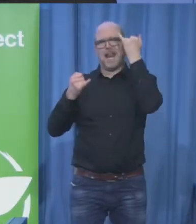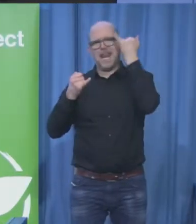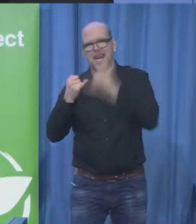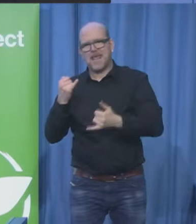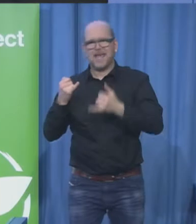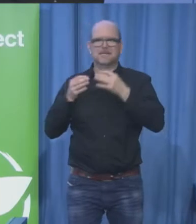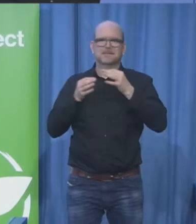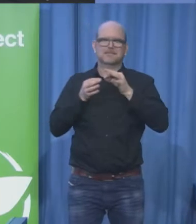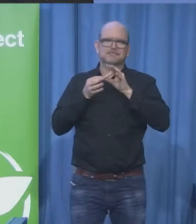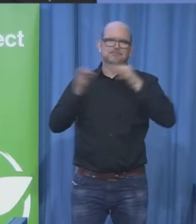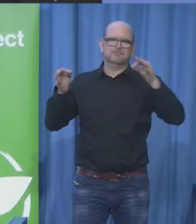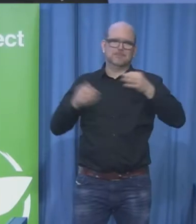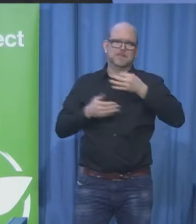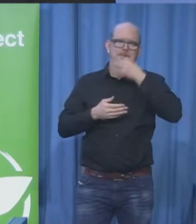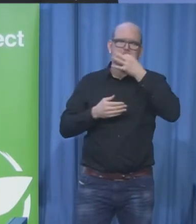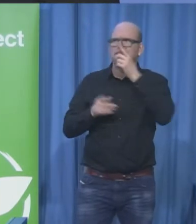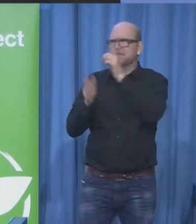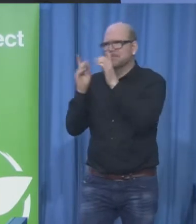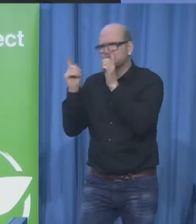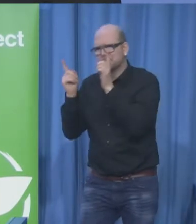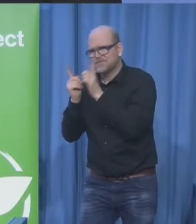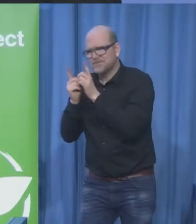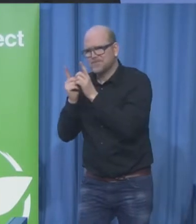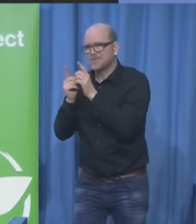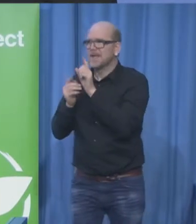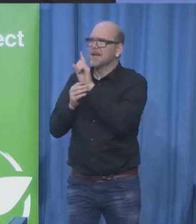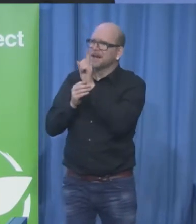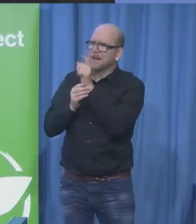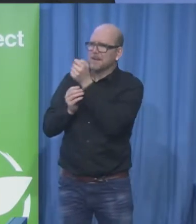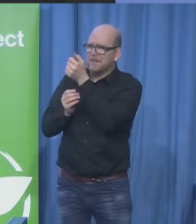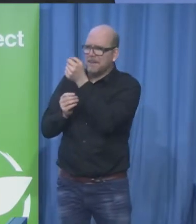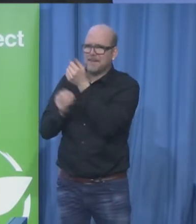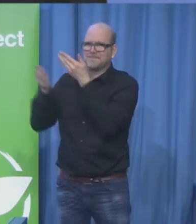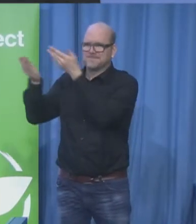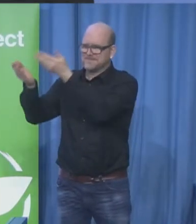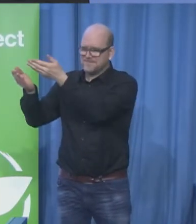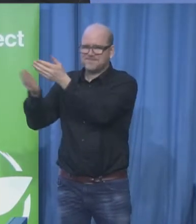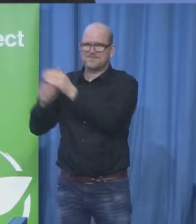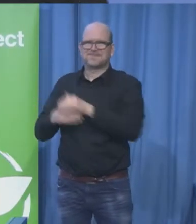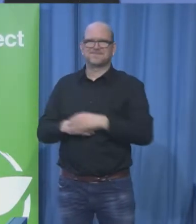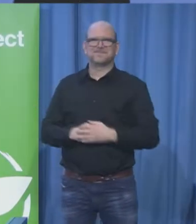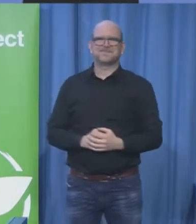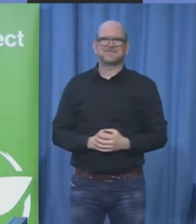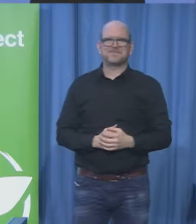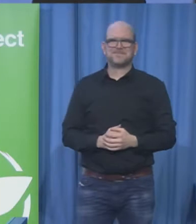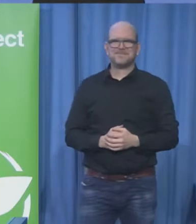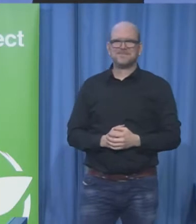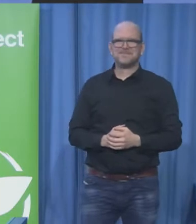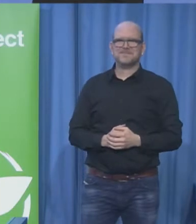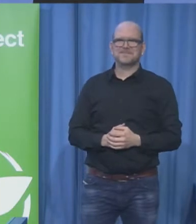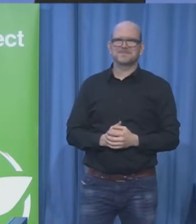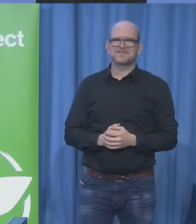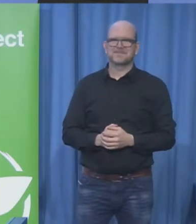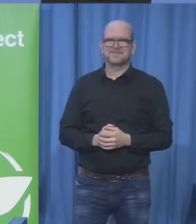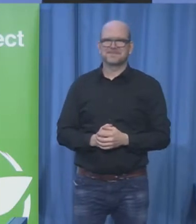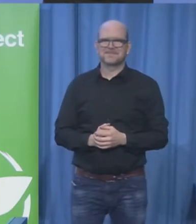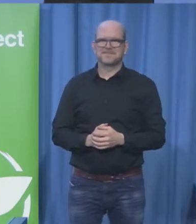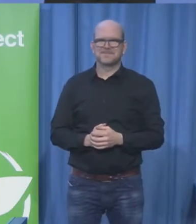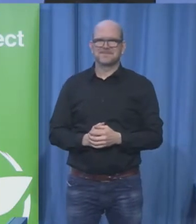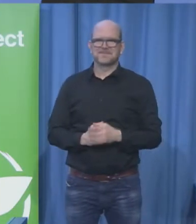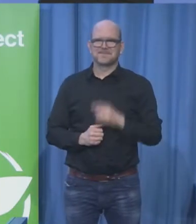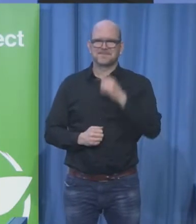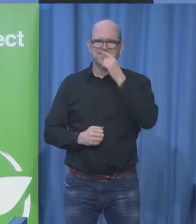have to literally leave in minutes, but I am not letting you go without giving us, yeah. So now you're in good hands with